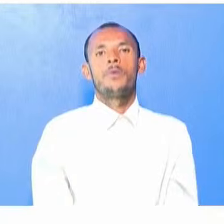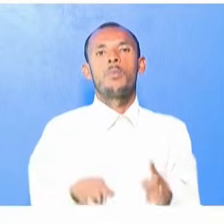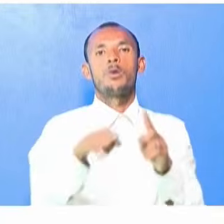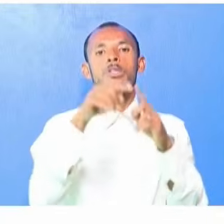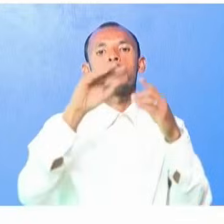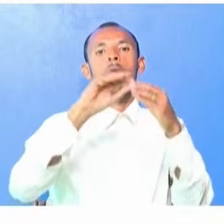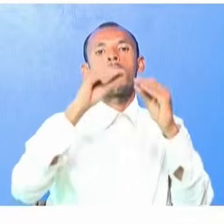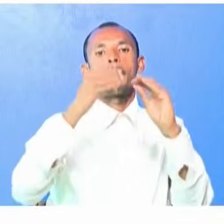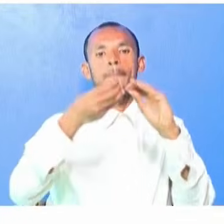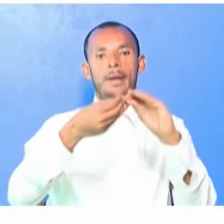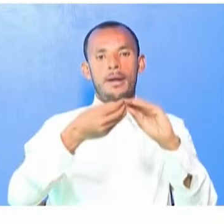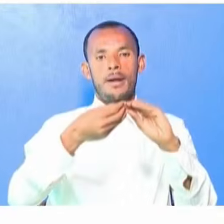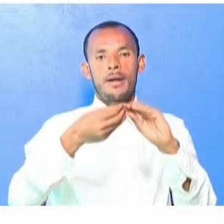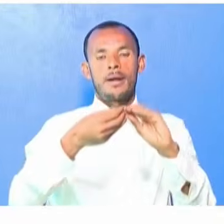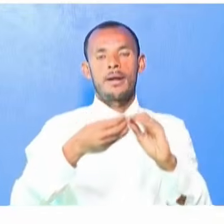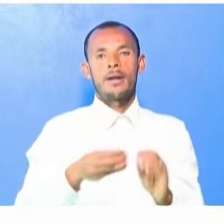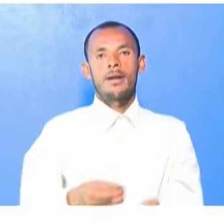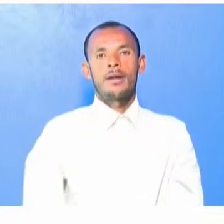numbers.